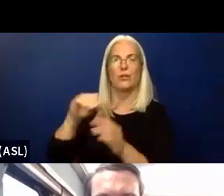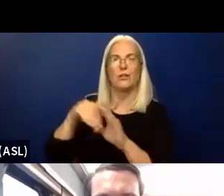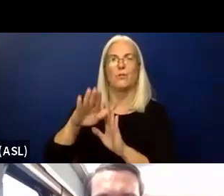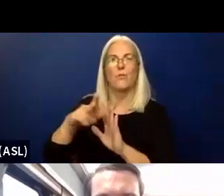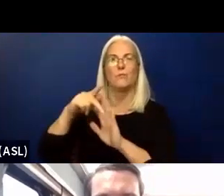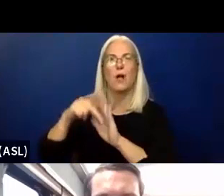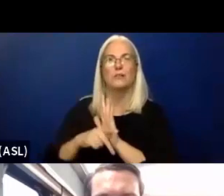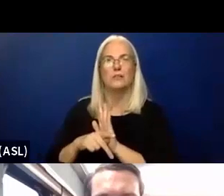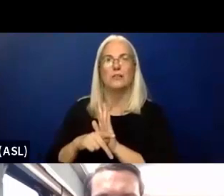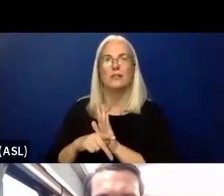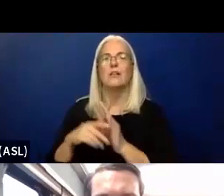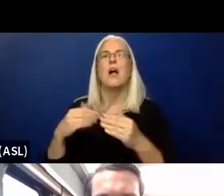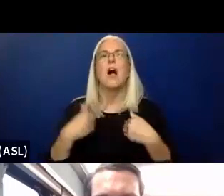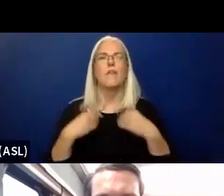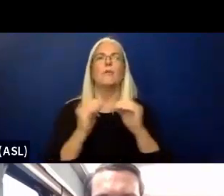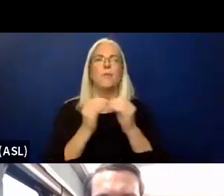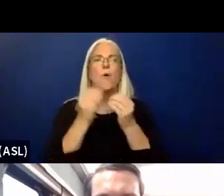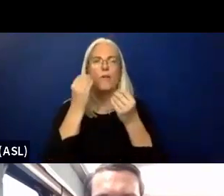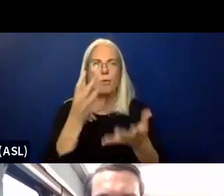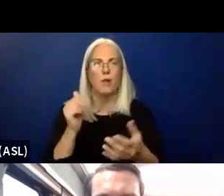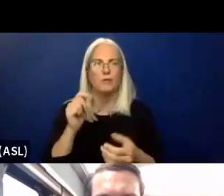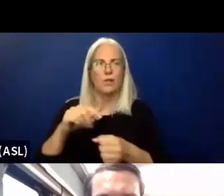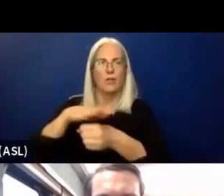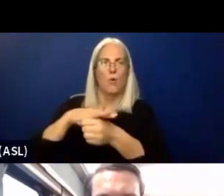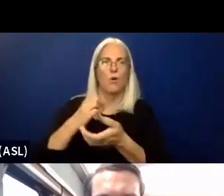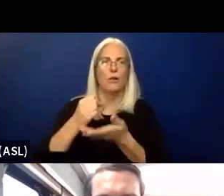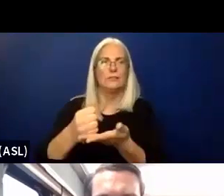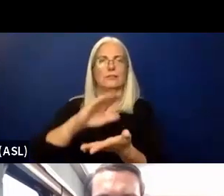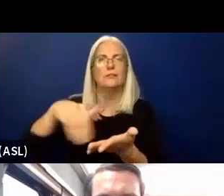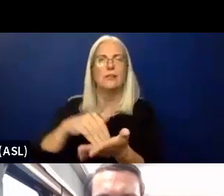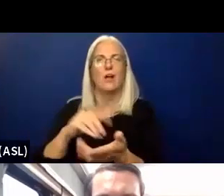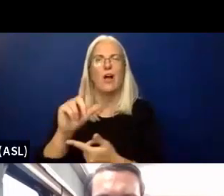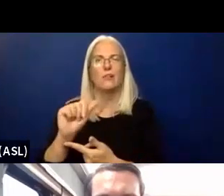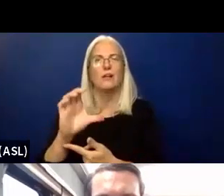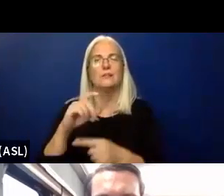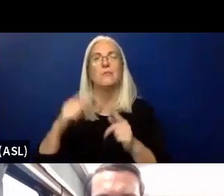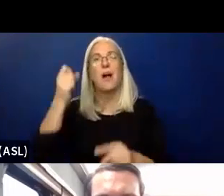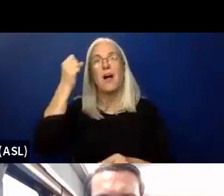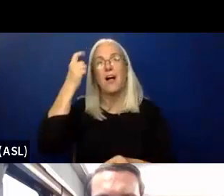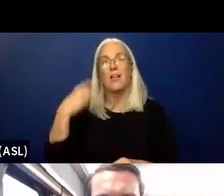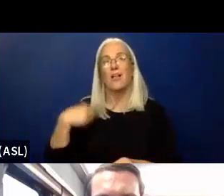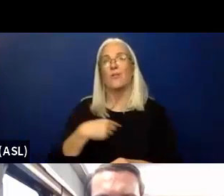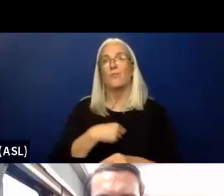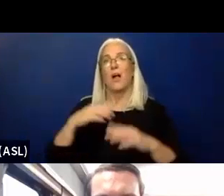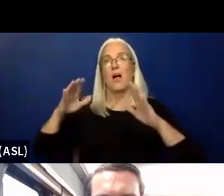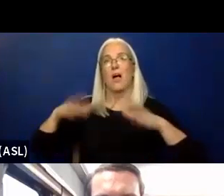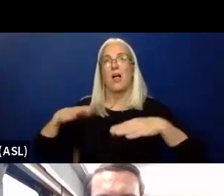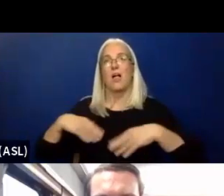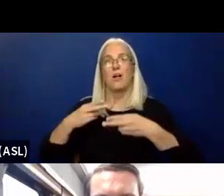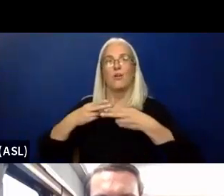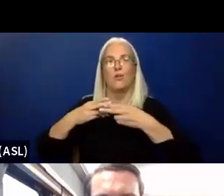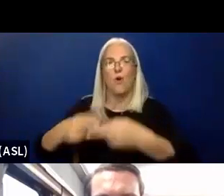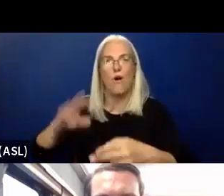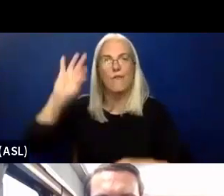We have not been declared a federal disaster area yet, so we do not qualify